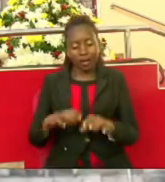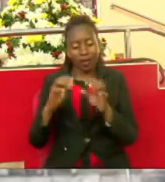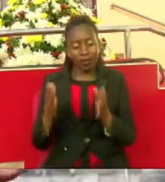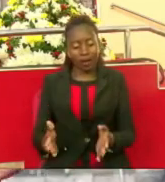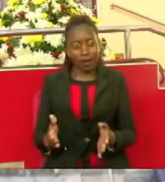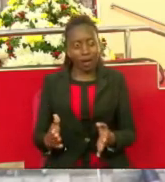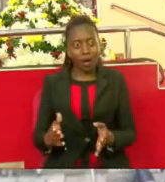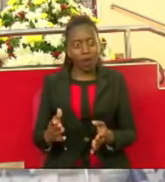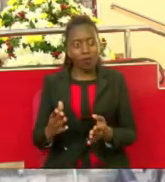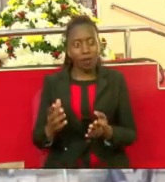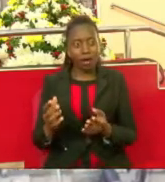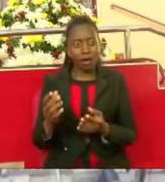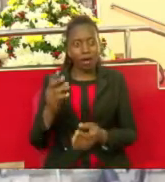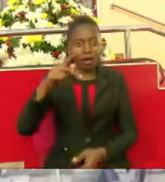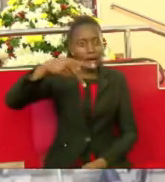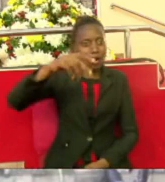and unfortunately it has died now.